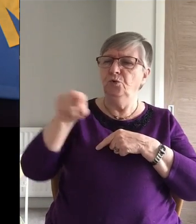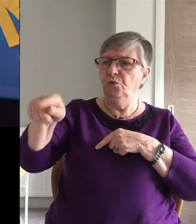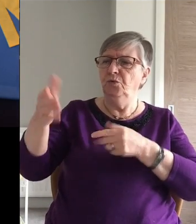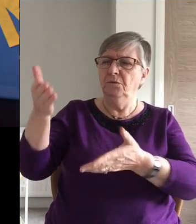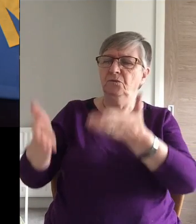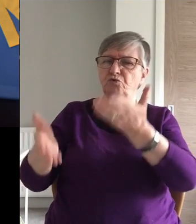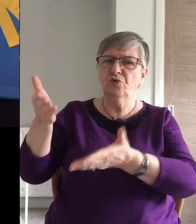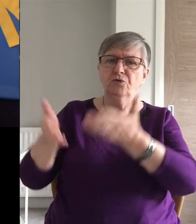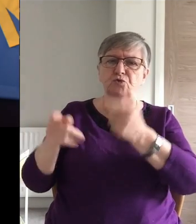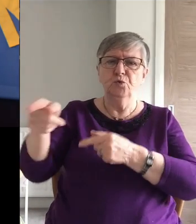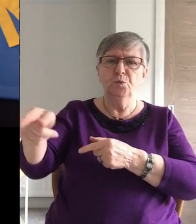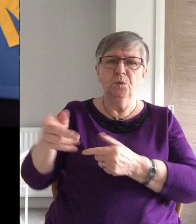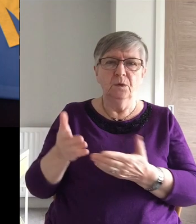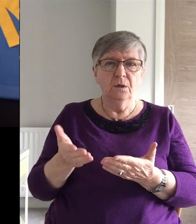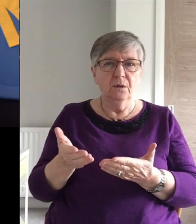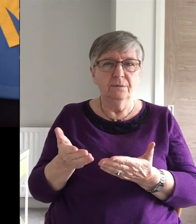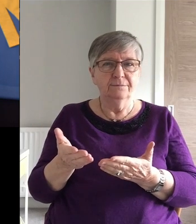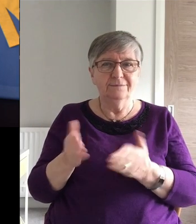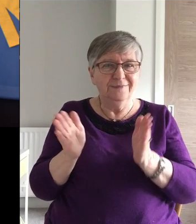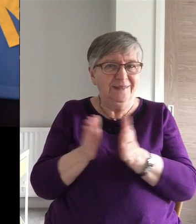and narrow-minded and other things.